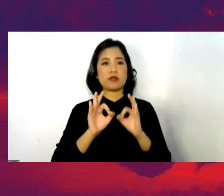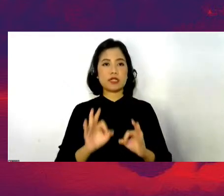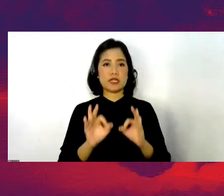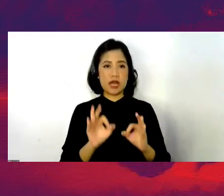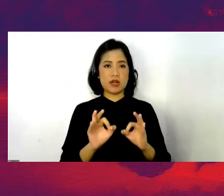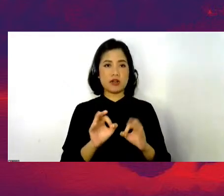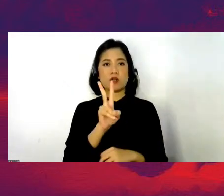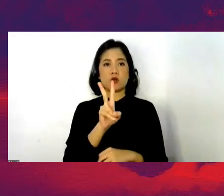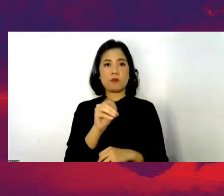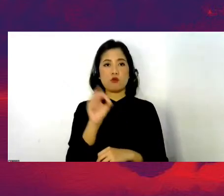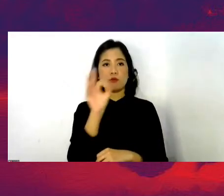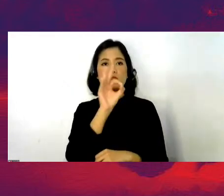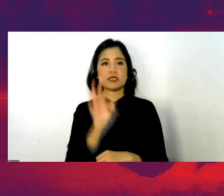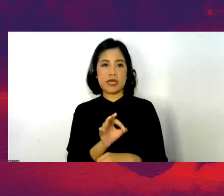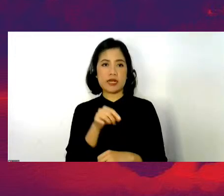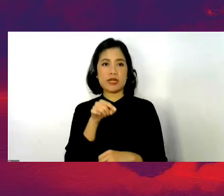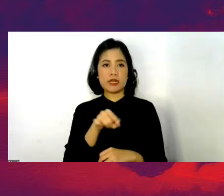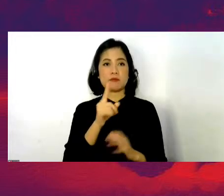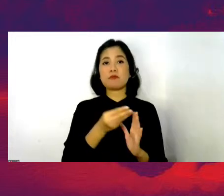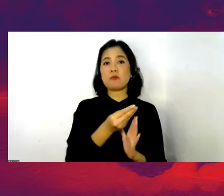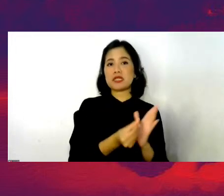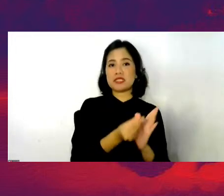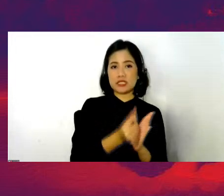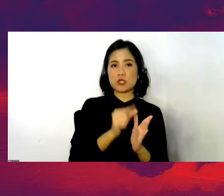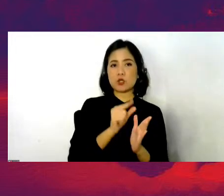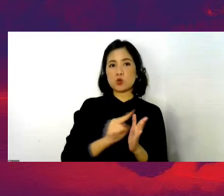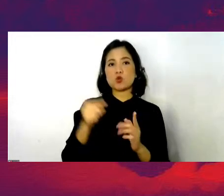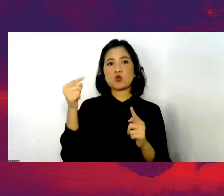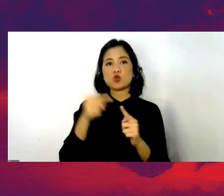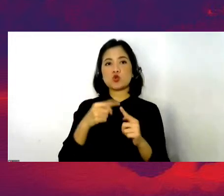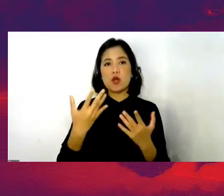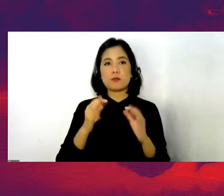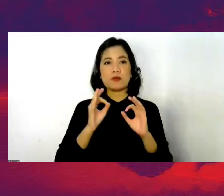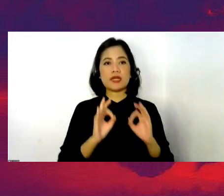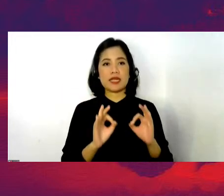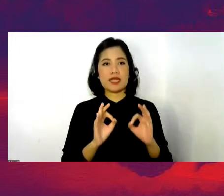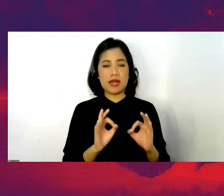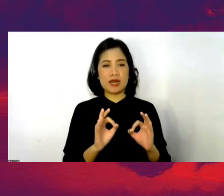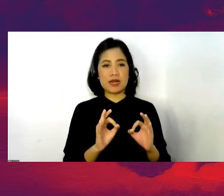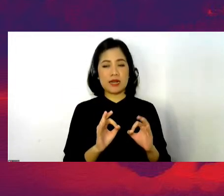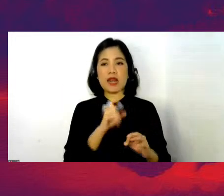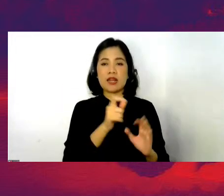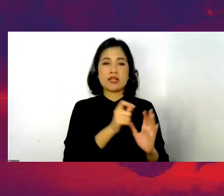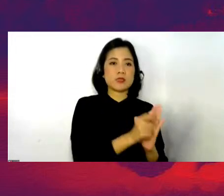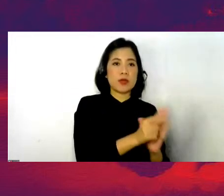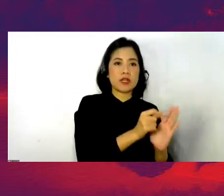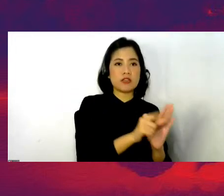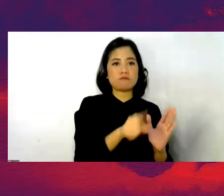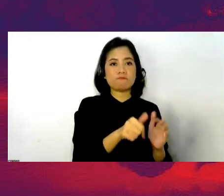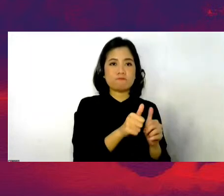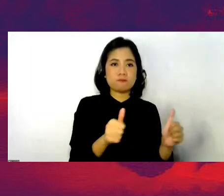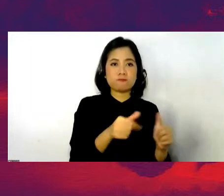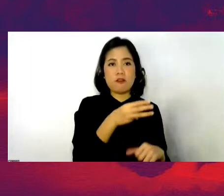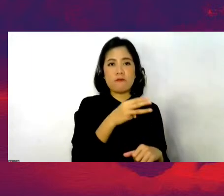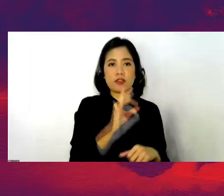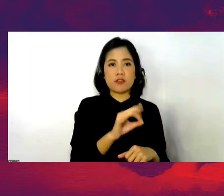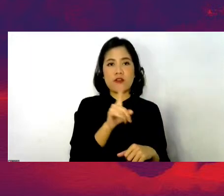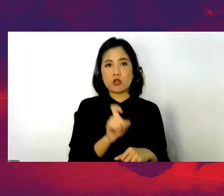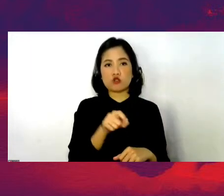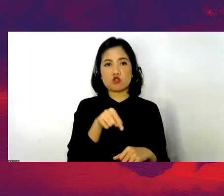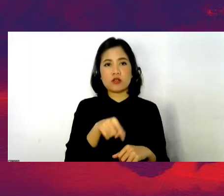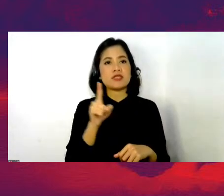it always goes for the education. But the question is, are we actually doing it, spending it wisely, spending it effectively? So that's always the